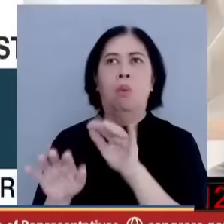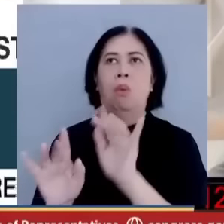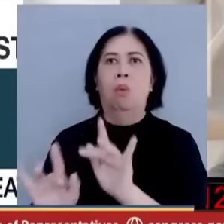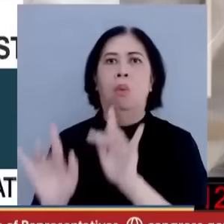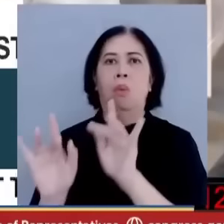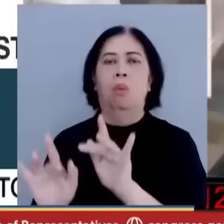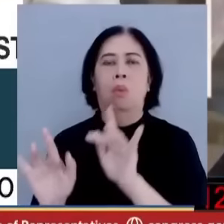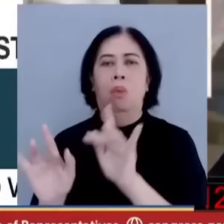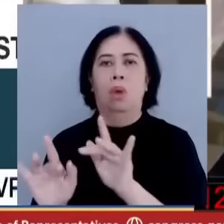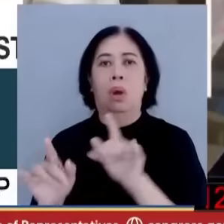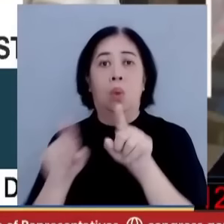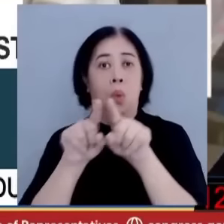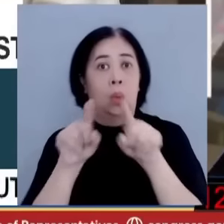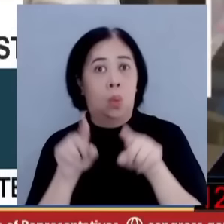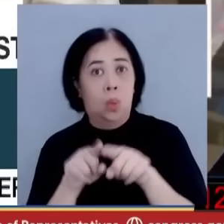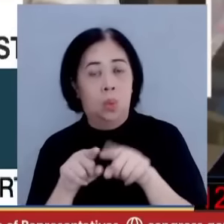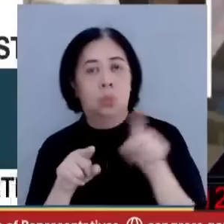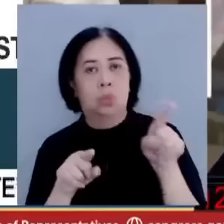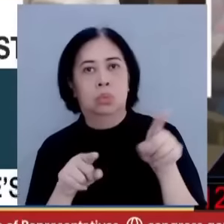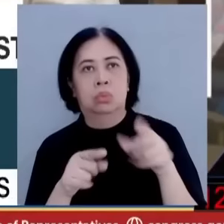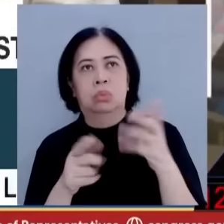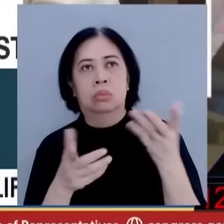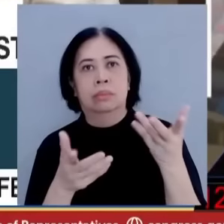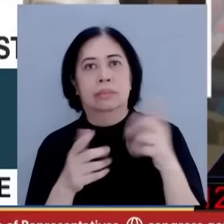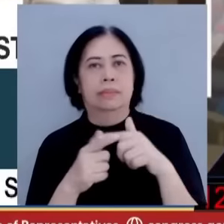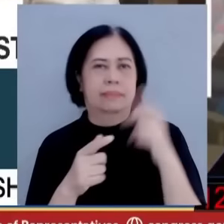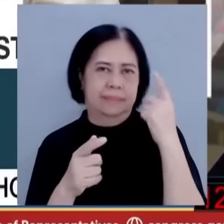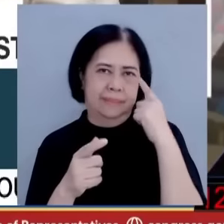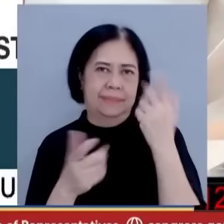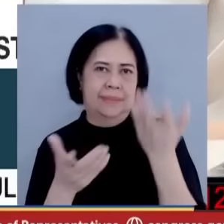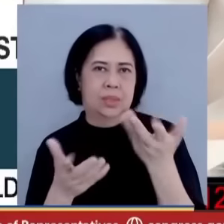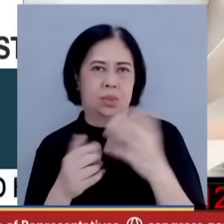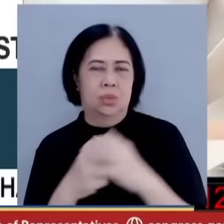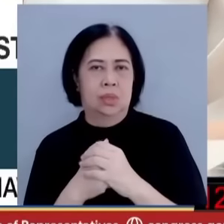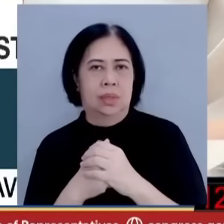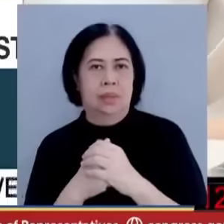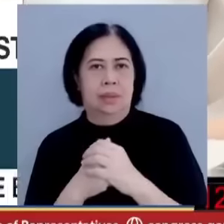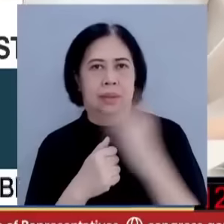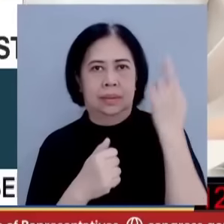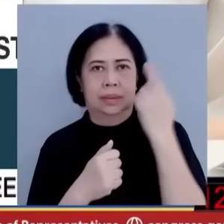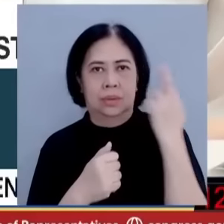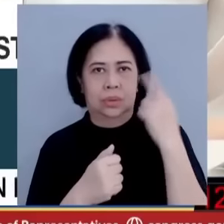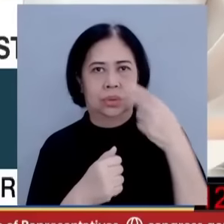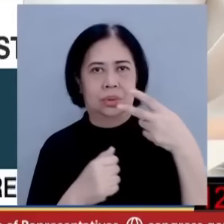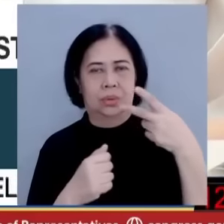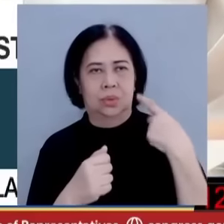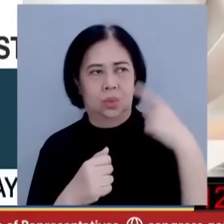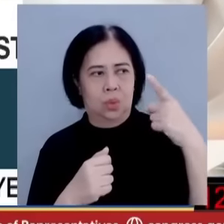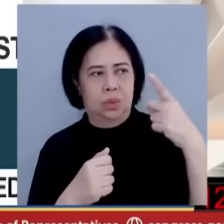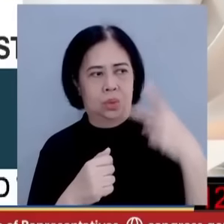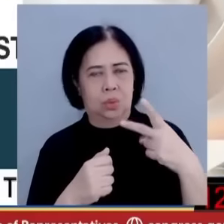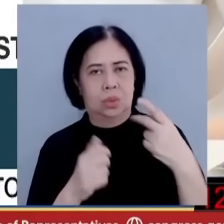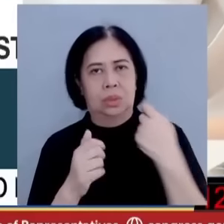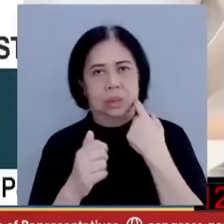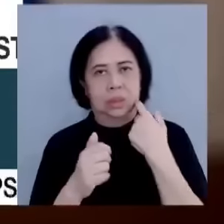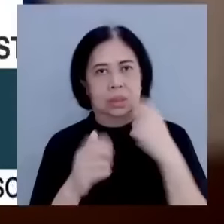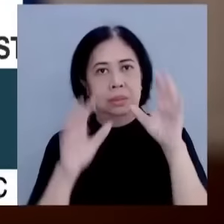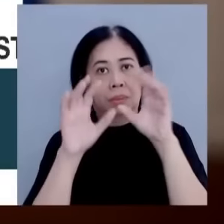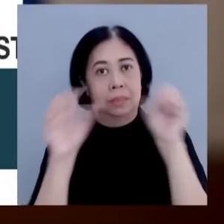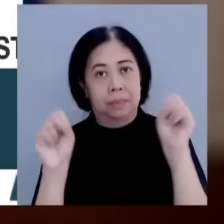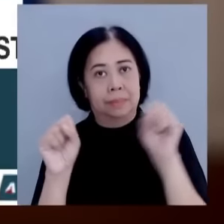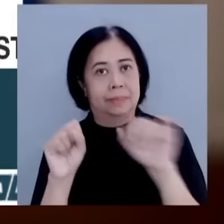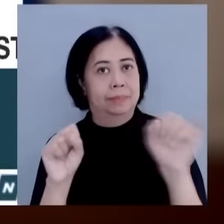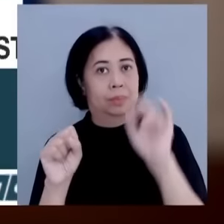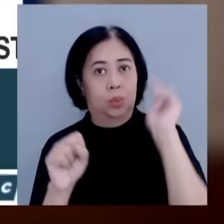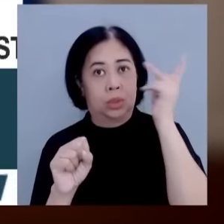ultimately also no, precisely because of reasons one and two. That means that the president, just like any